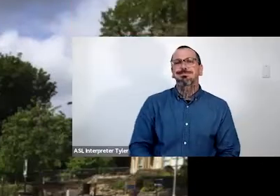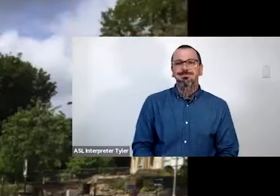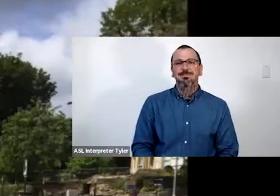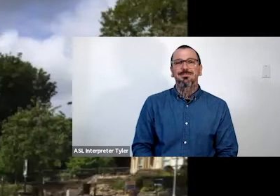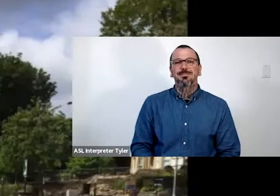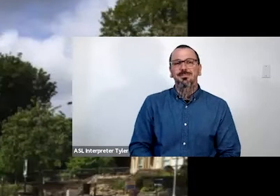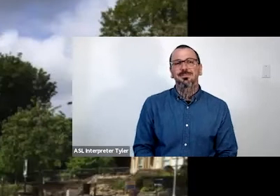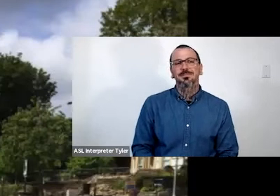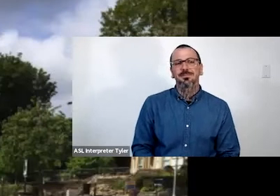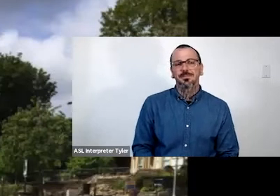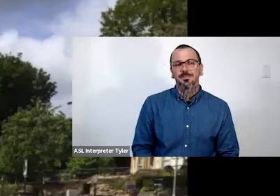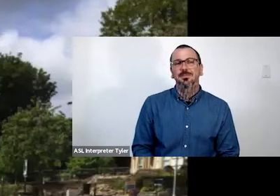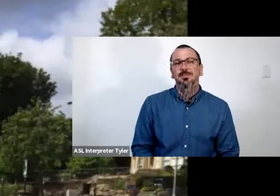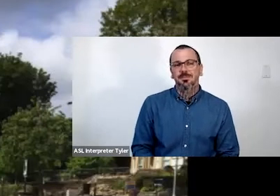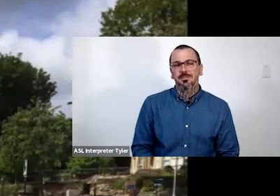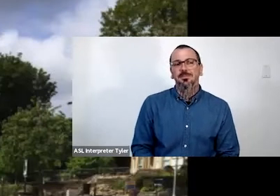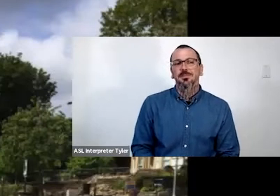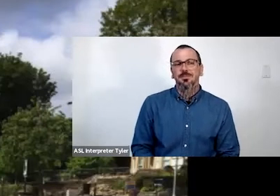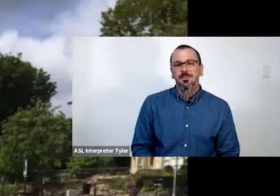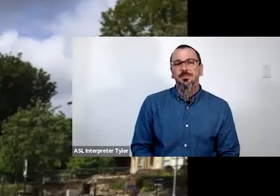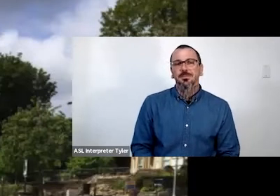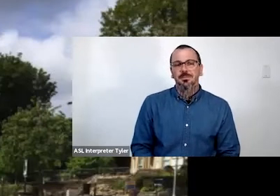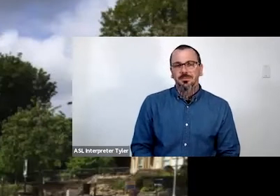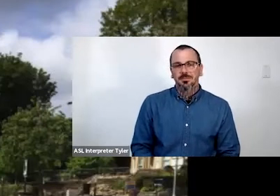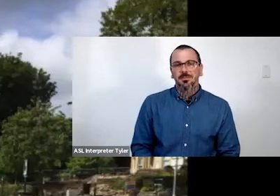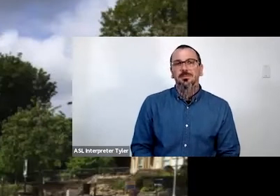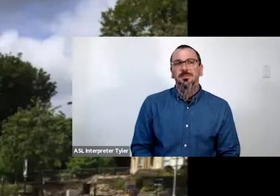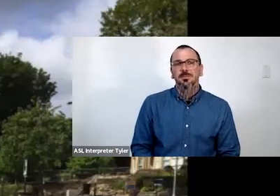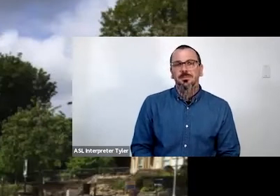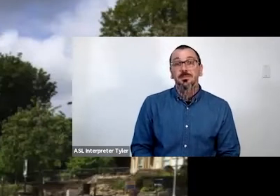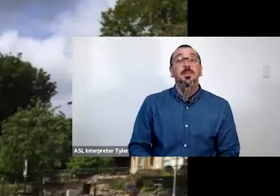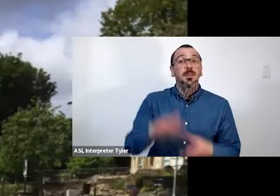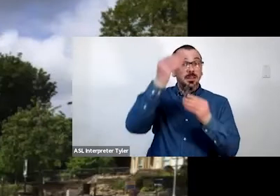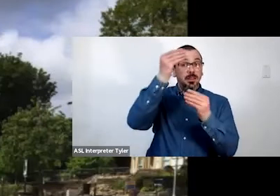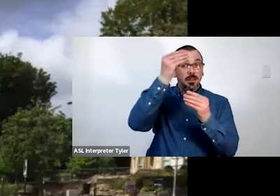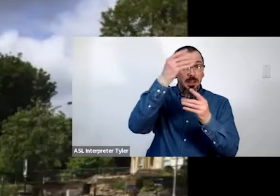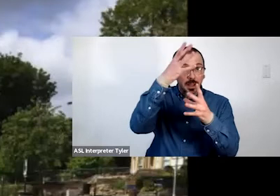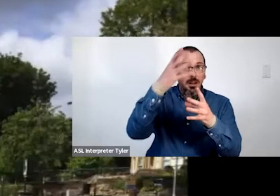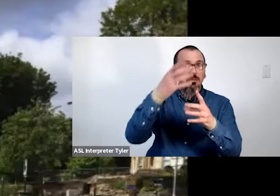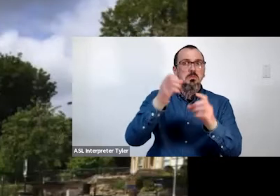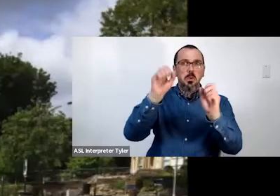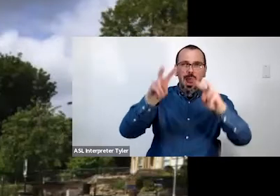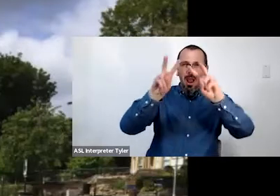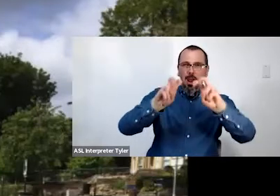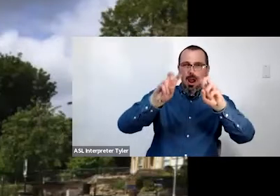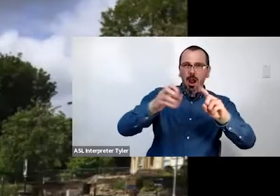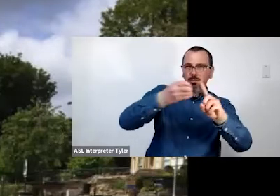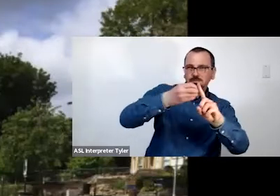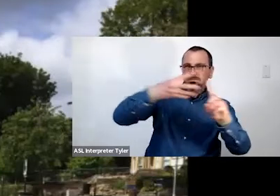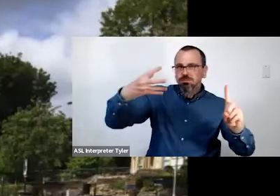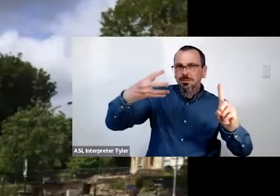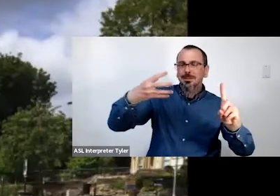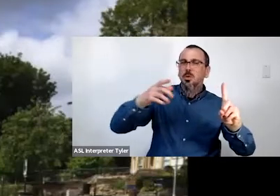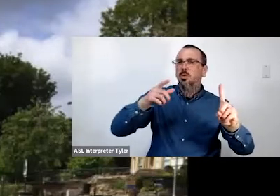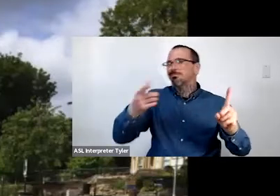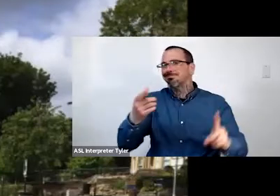I'm wondering if you had a chance to stratify the data by racial or ethnic identities. Was there enough data in the first